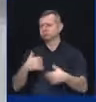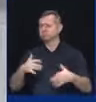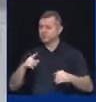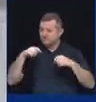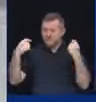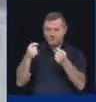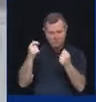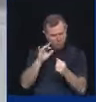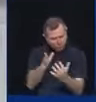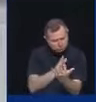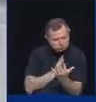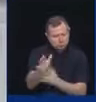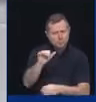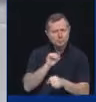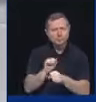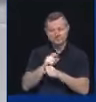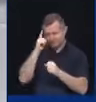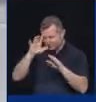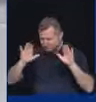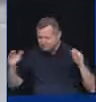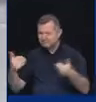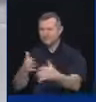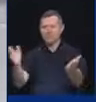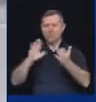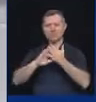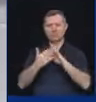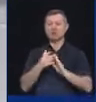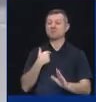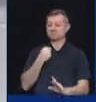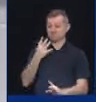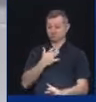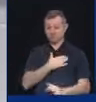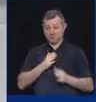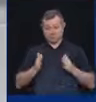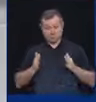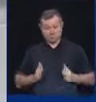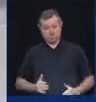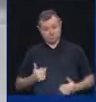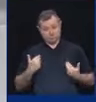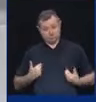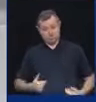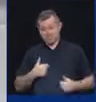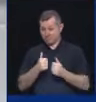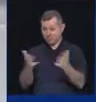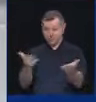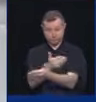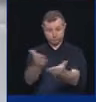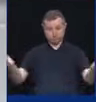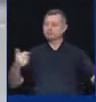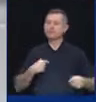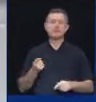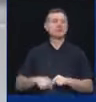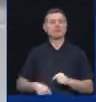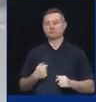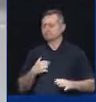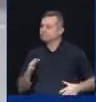but a note of personal thanks. I know that without all of you, I wouldn't be able to get up in the morning, so thank